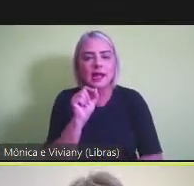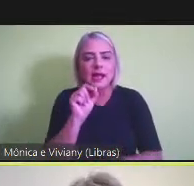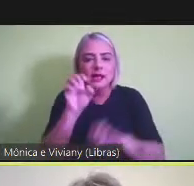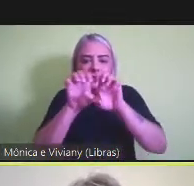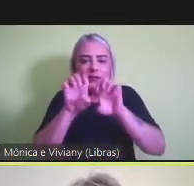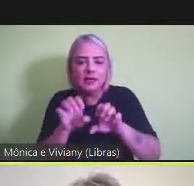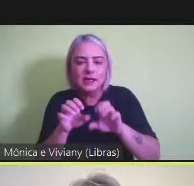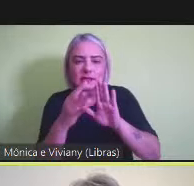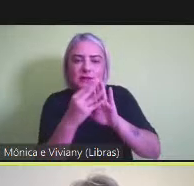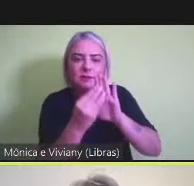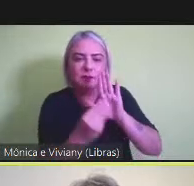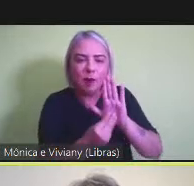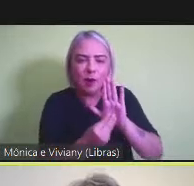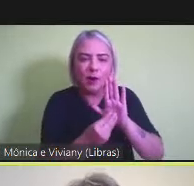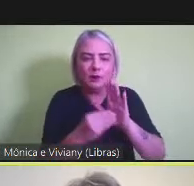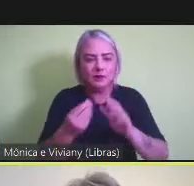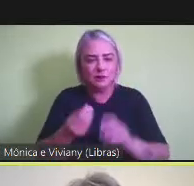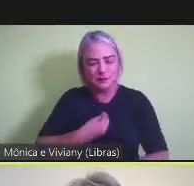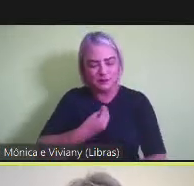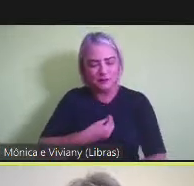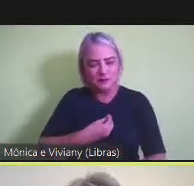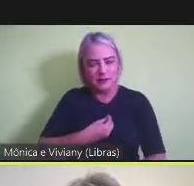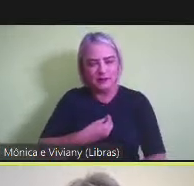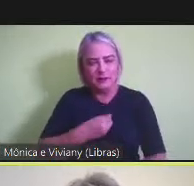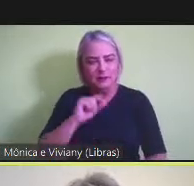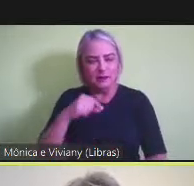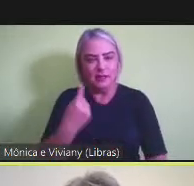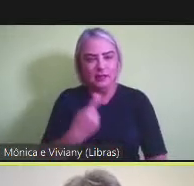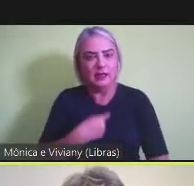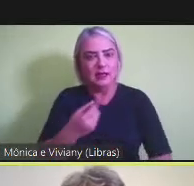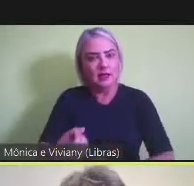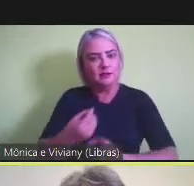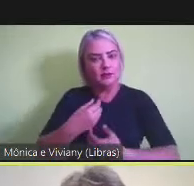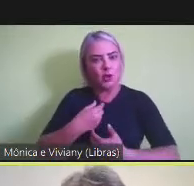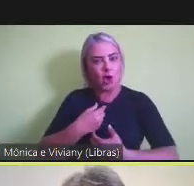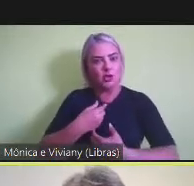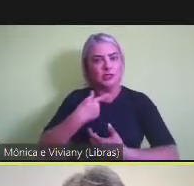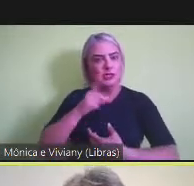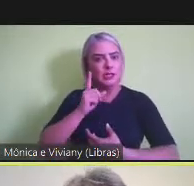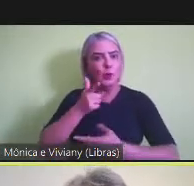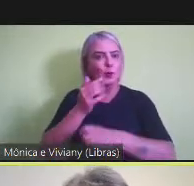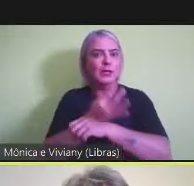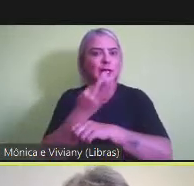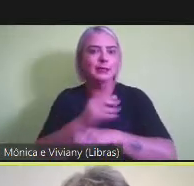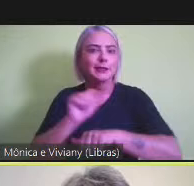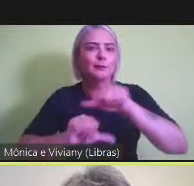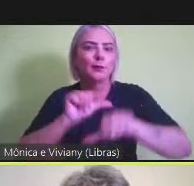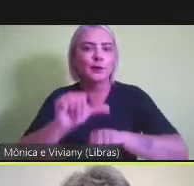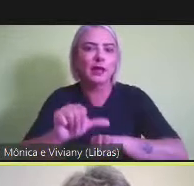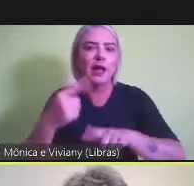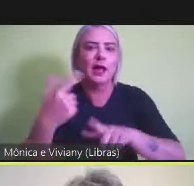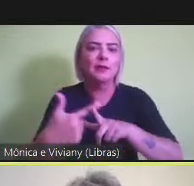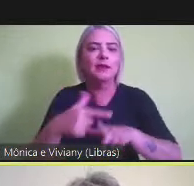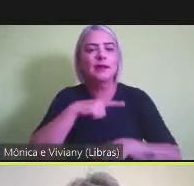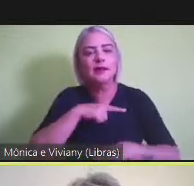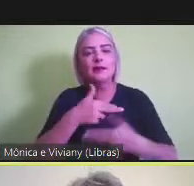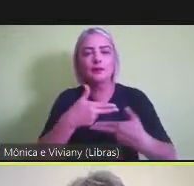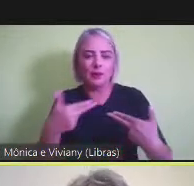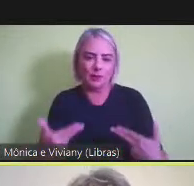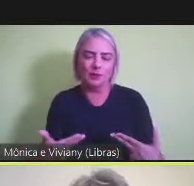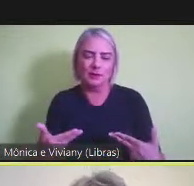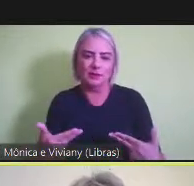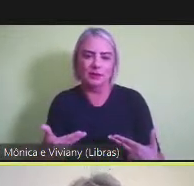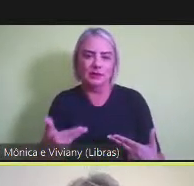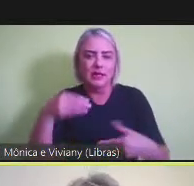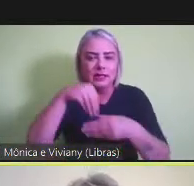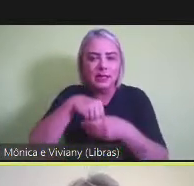and these cultures and these ways or manners of living, They have to be in our favor. We cannot try and want